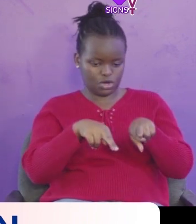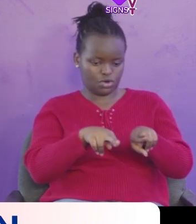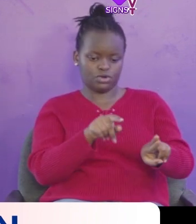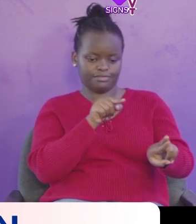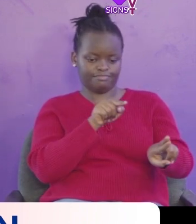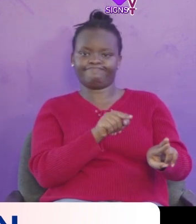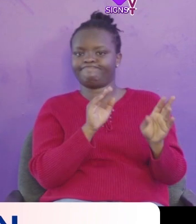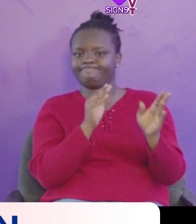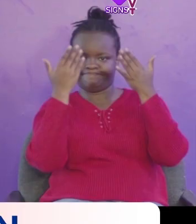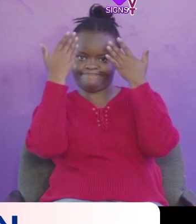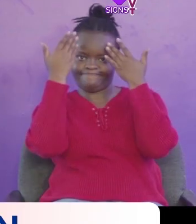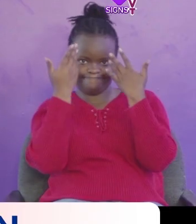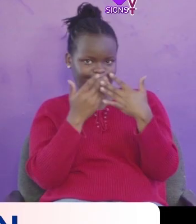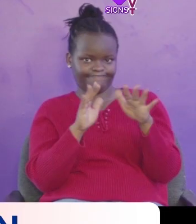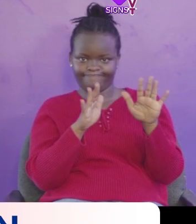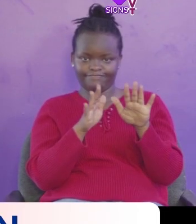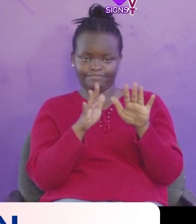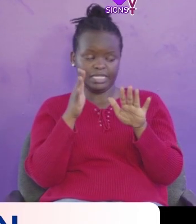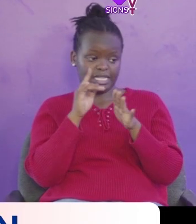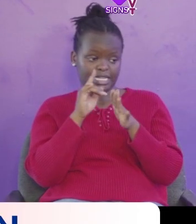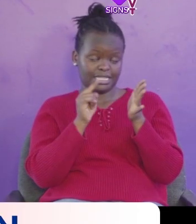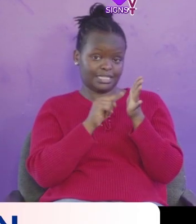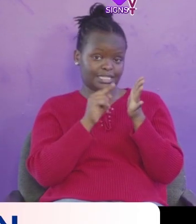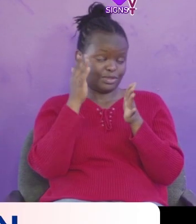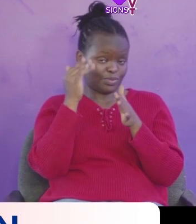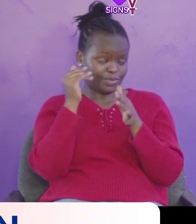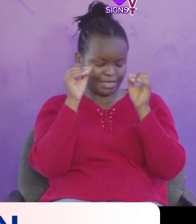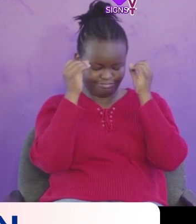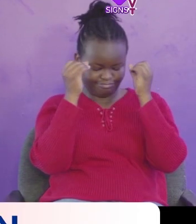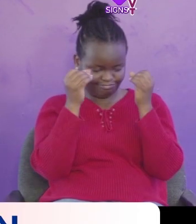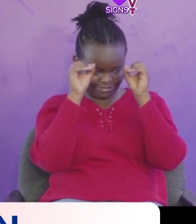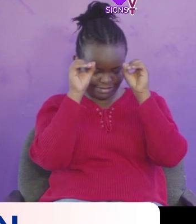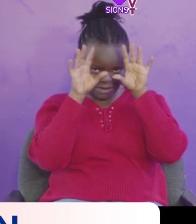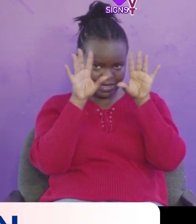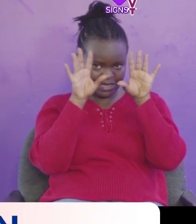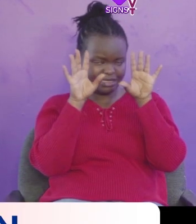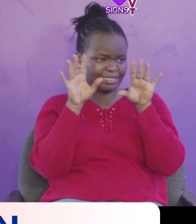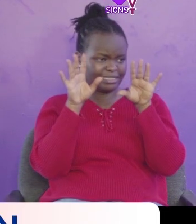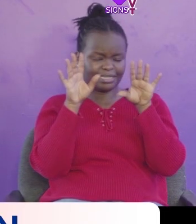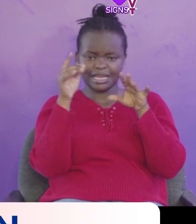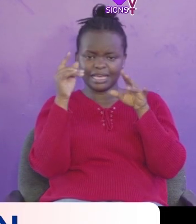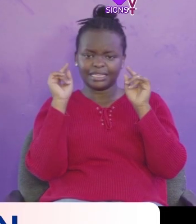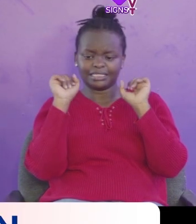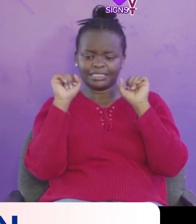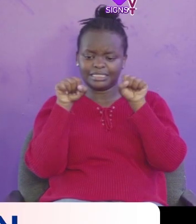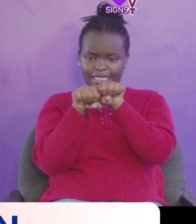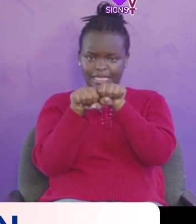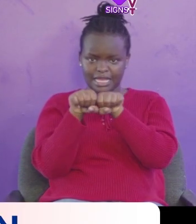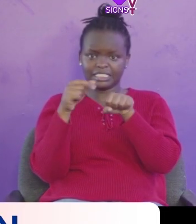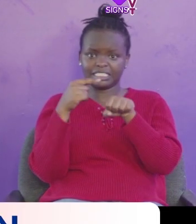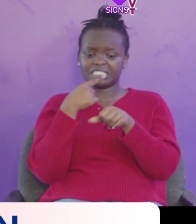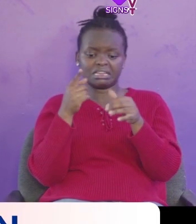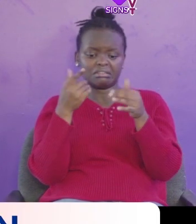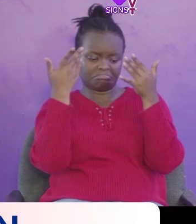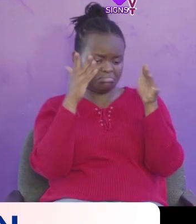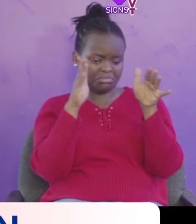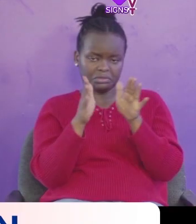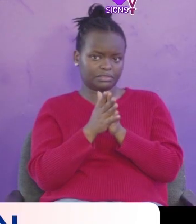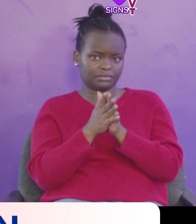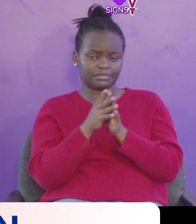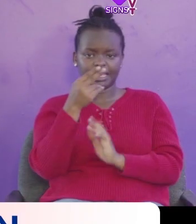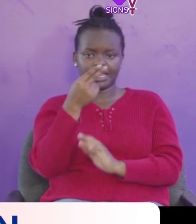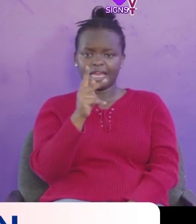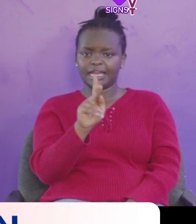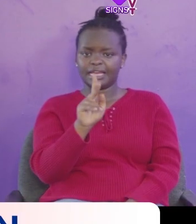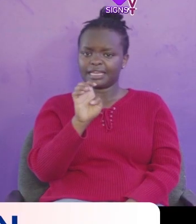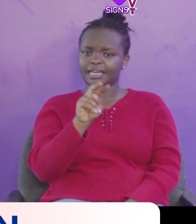So, why I'm telling you that this is a private development. So the governor said he's not aware of a road. And Kenha does not know. So